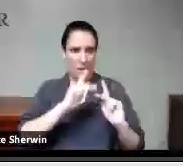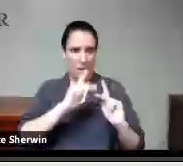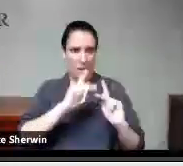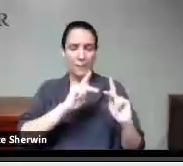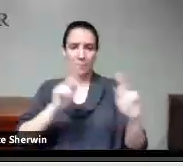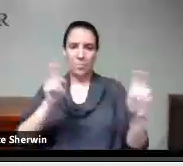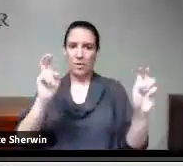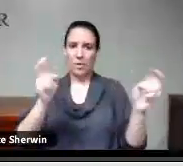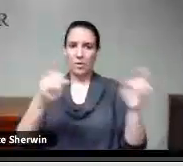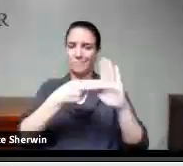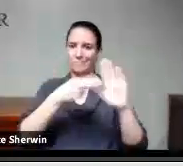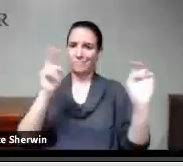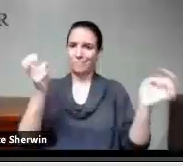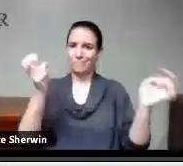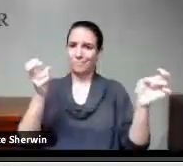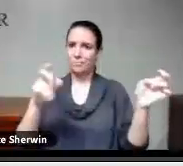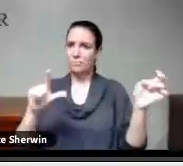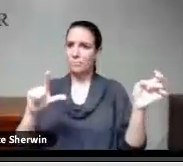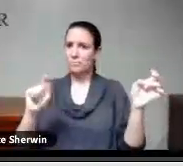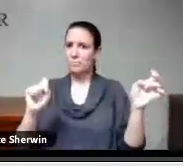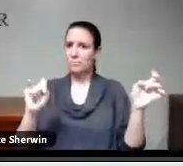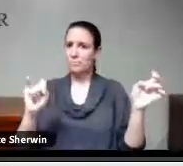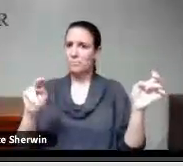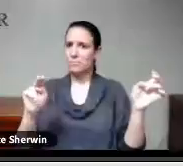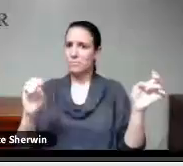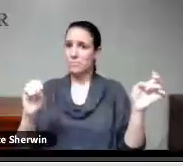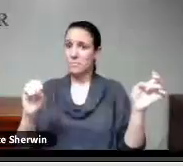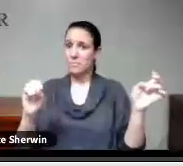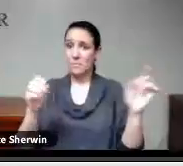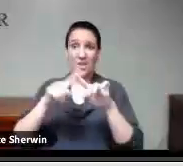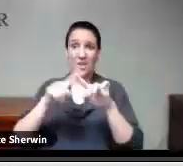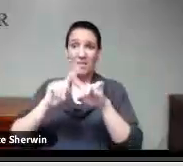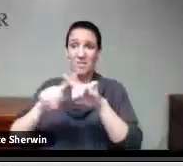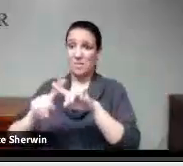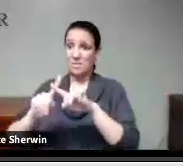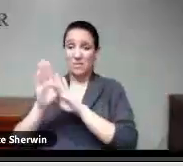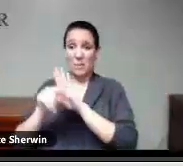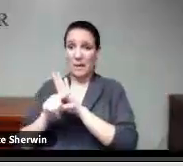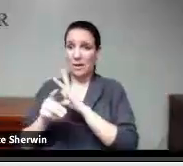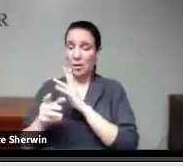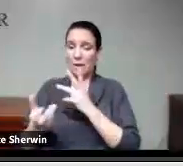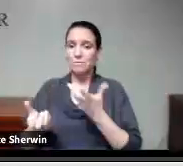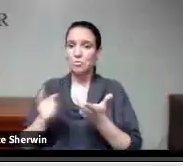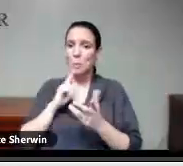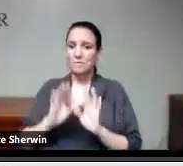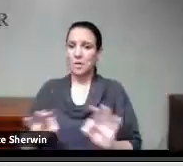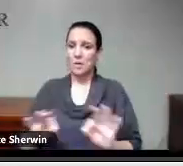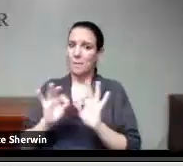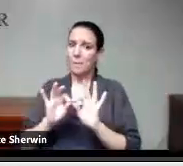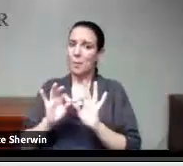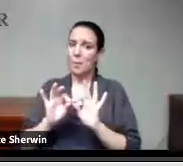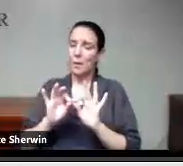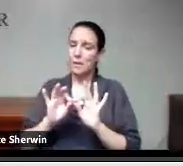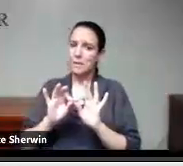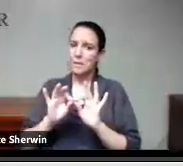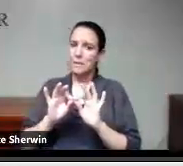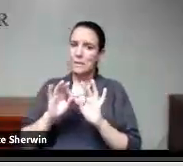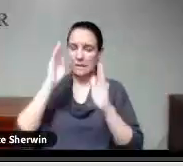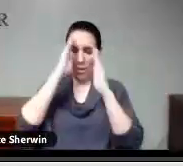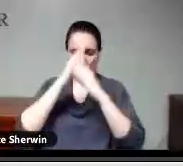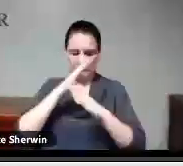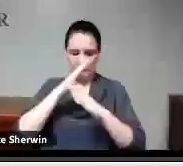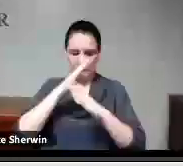Latino come from so many different backgrounds, that it's really important that we start to think much more expansively